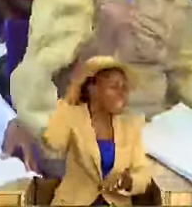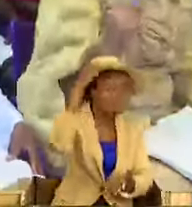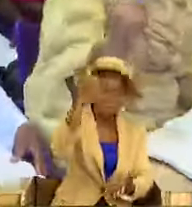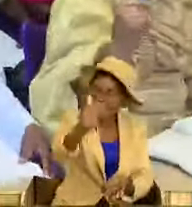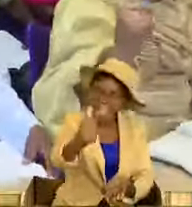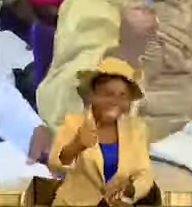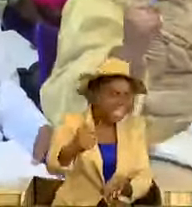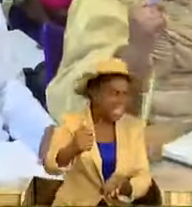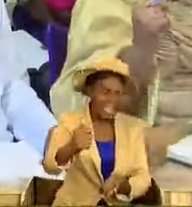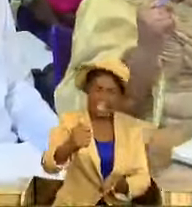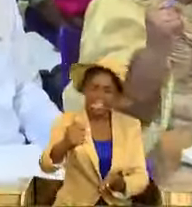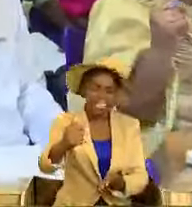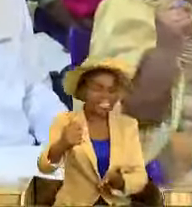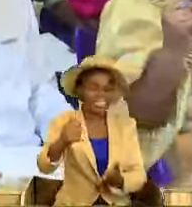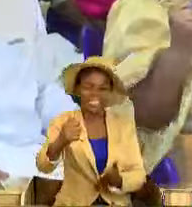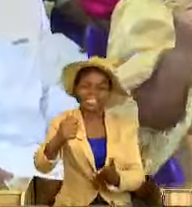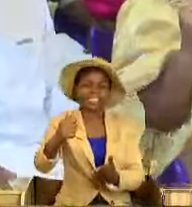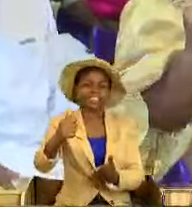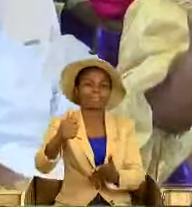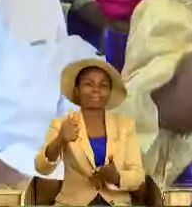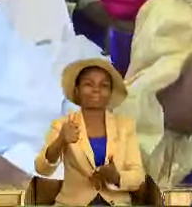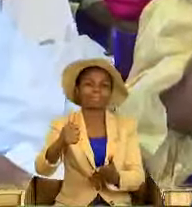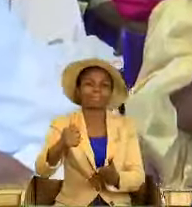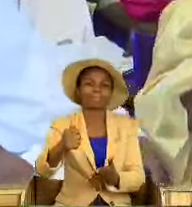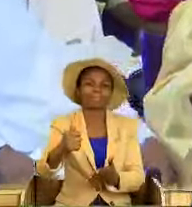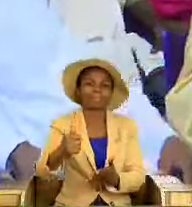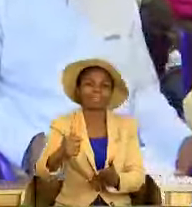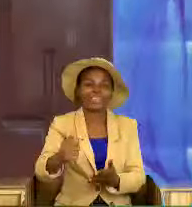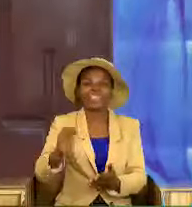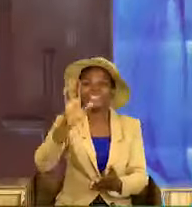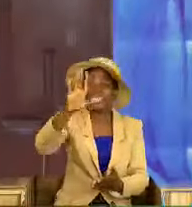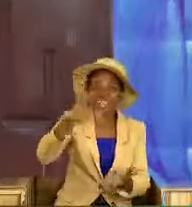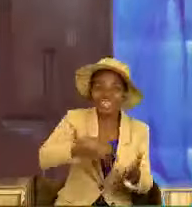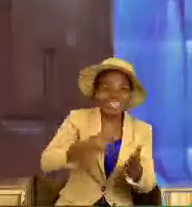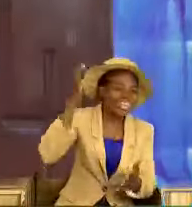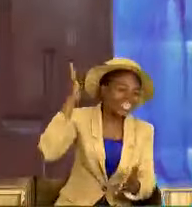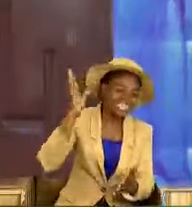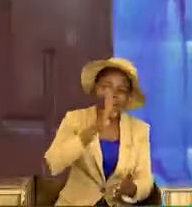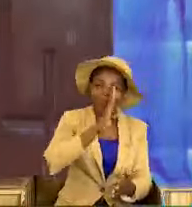Jesus so your song Too Shall be come and see